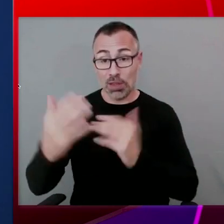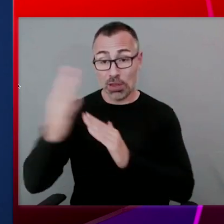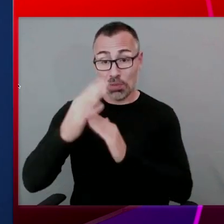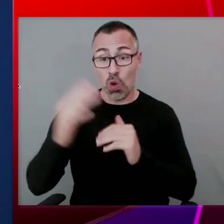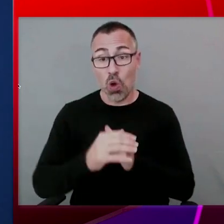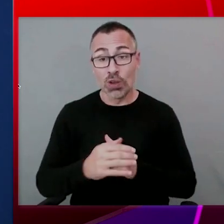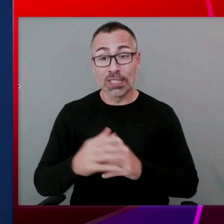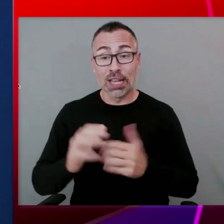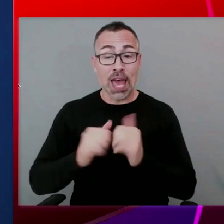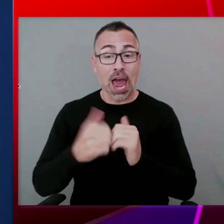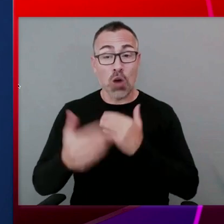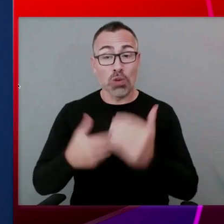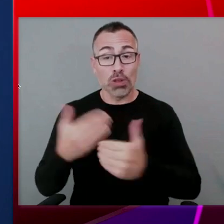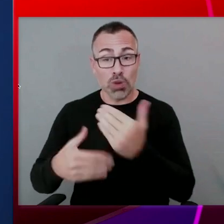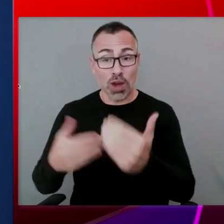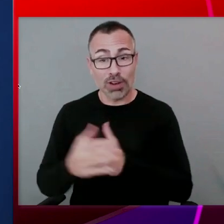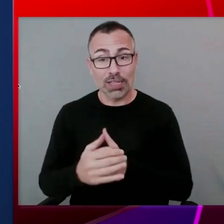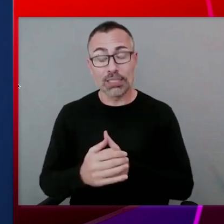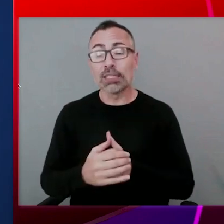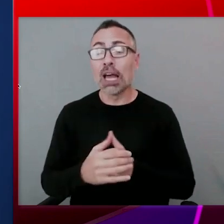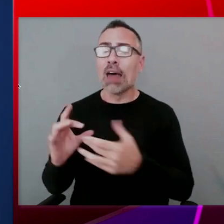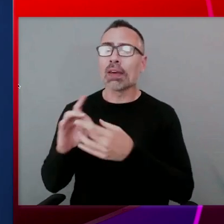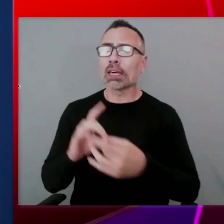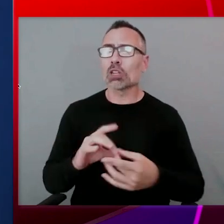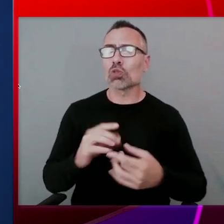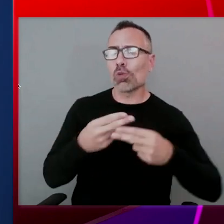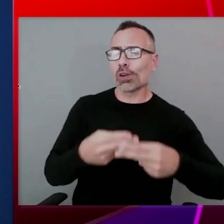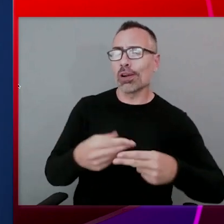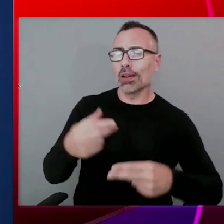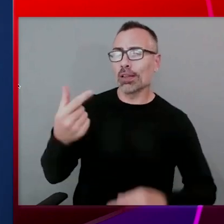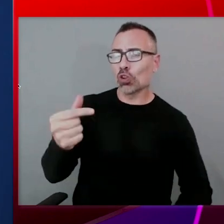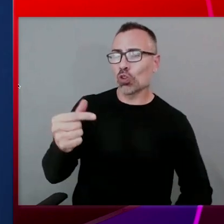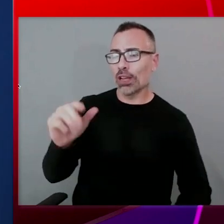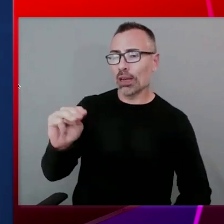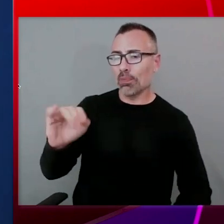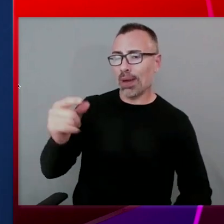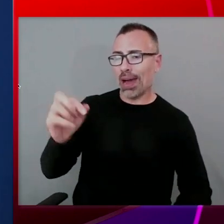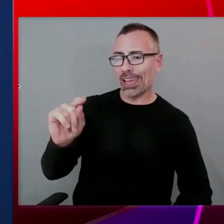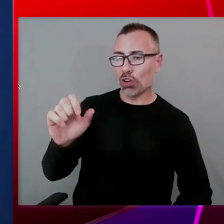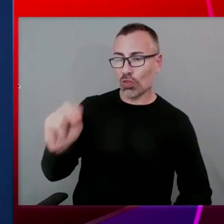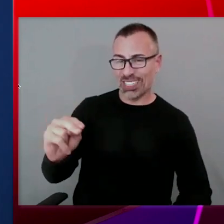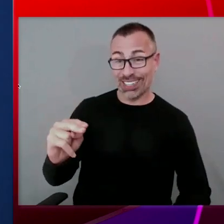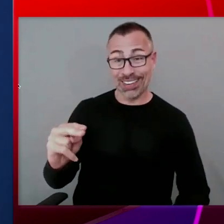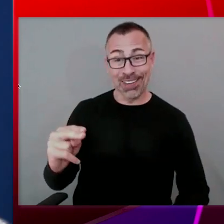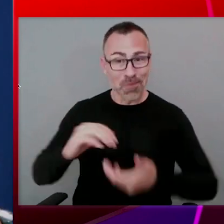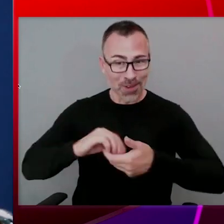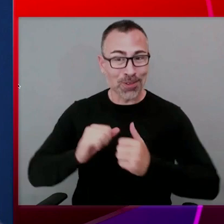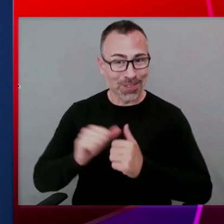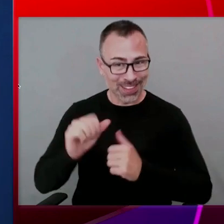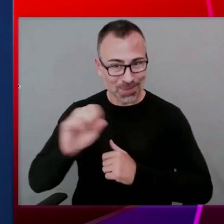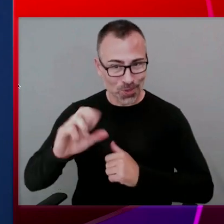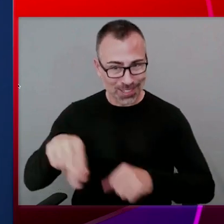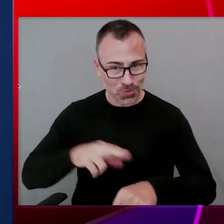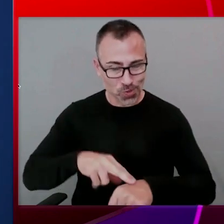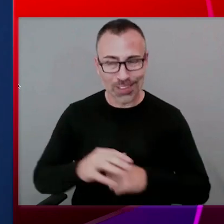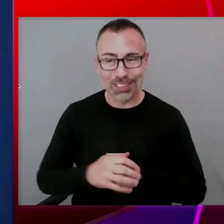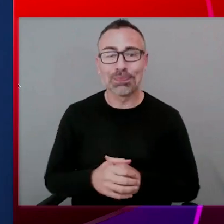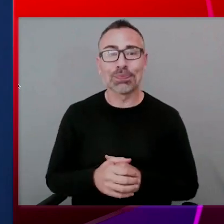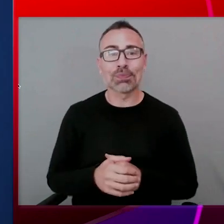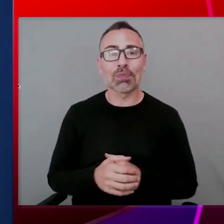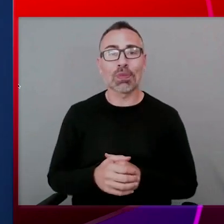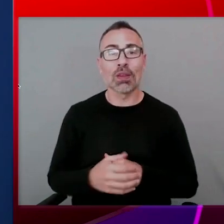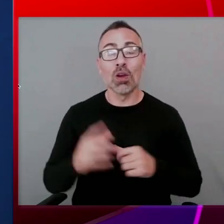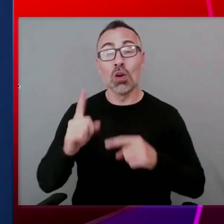then with what we're calling a green migration. We're doing that hand in hand with AWS, of course. And frankly, when you go